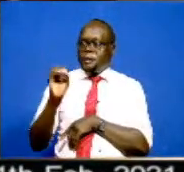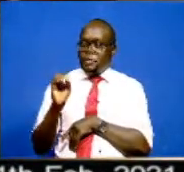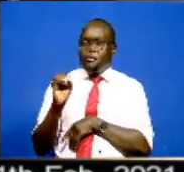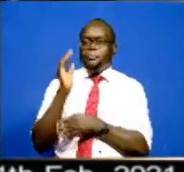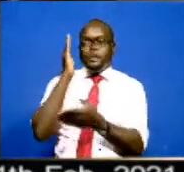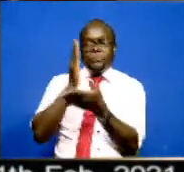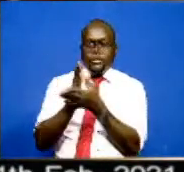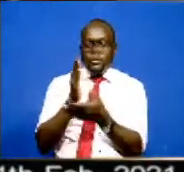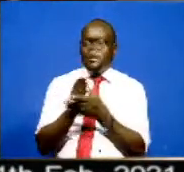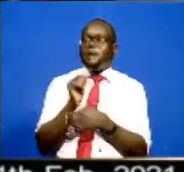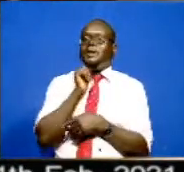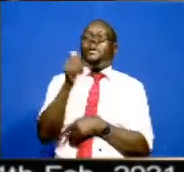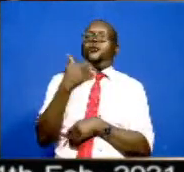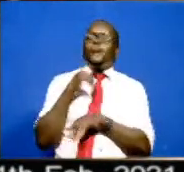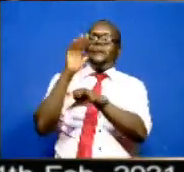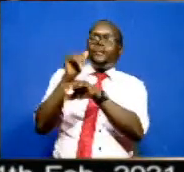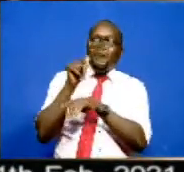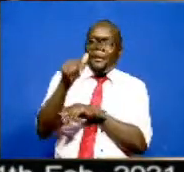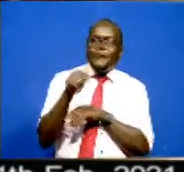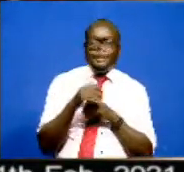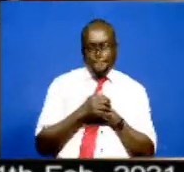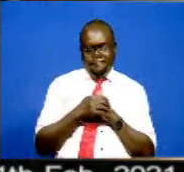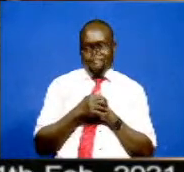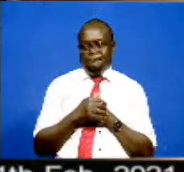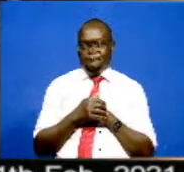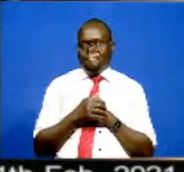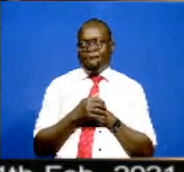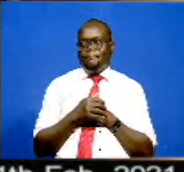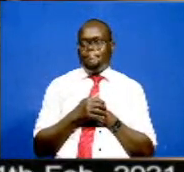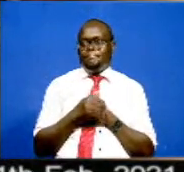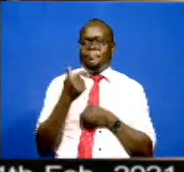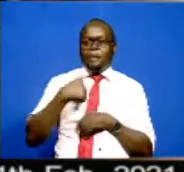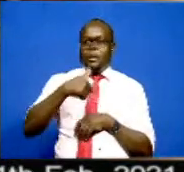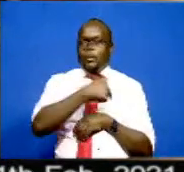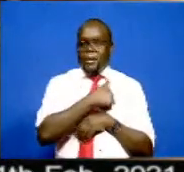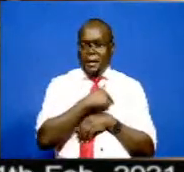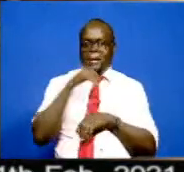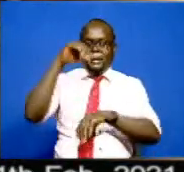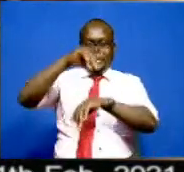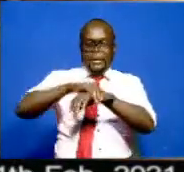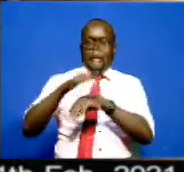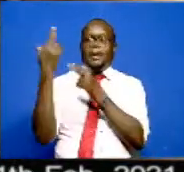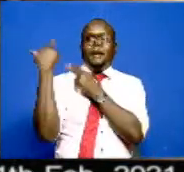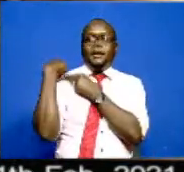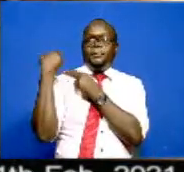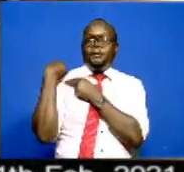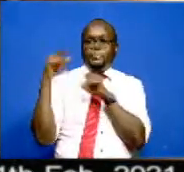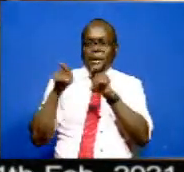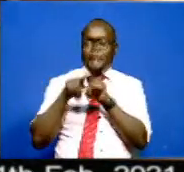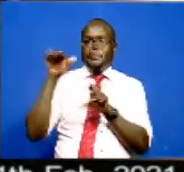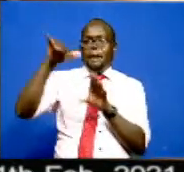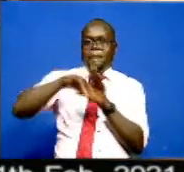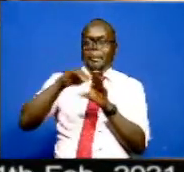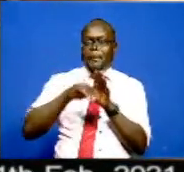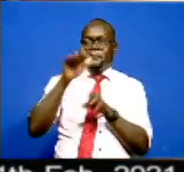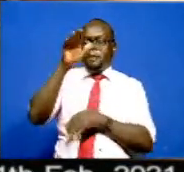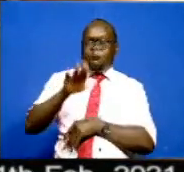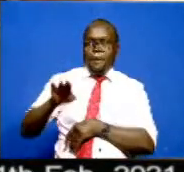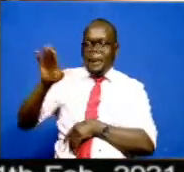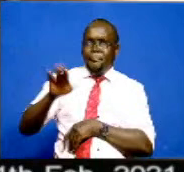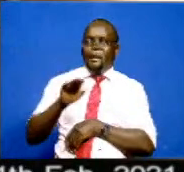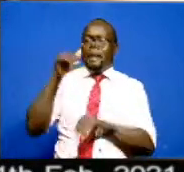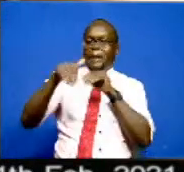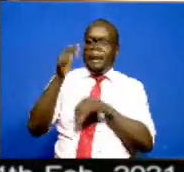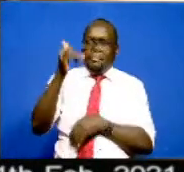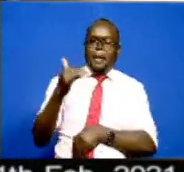actually, I don't want to call it a sacrifice, but it is we are taking responsibility as members of parliament elected by our